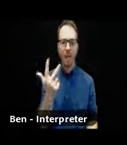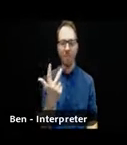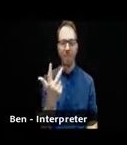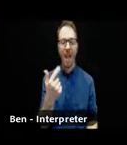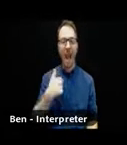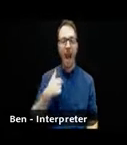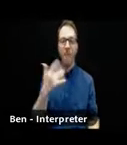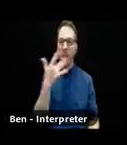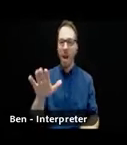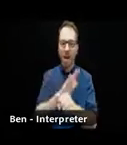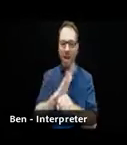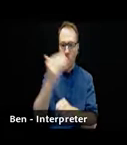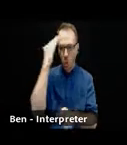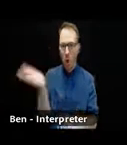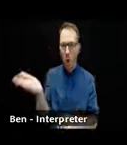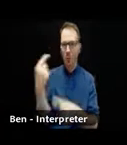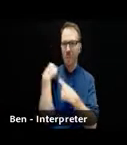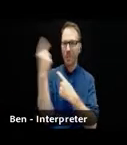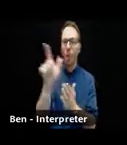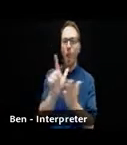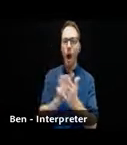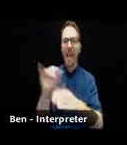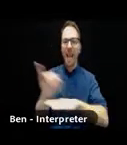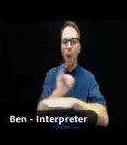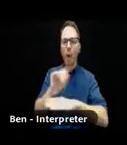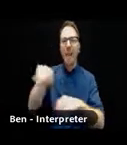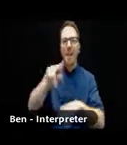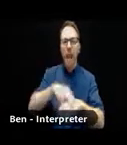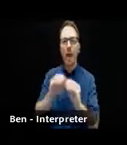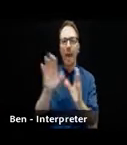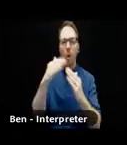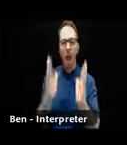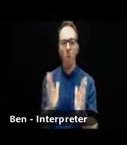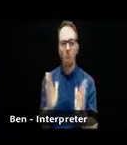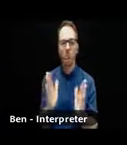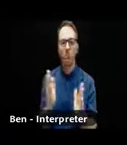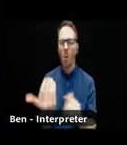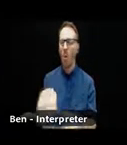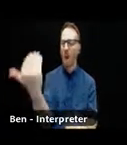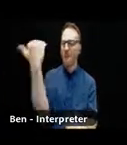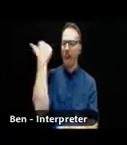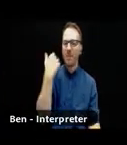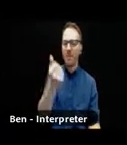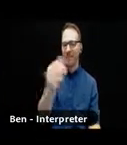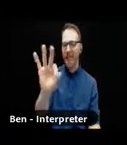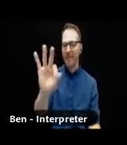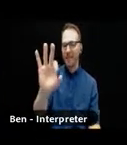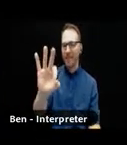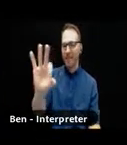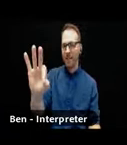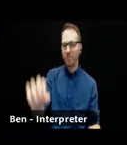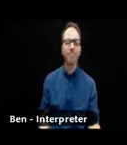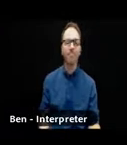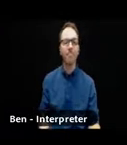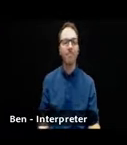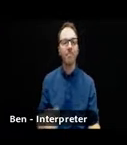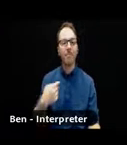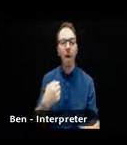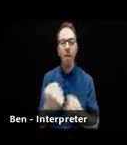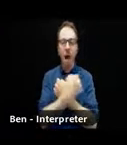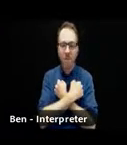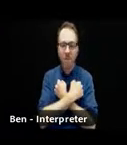know her since she was a law intern at the National Clearinghouse way back in 1999. And my love and respect